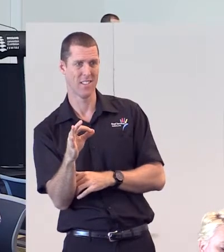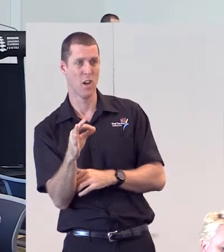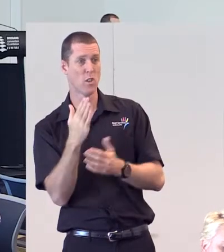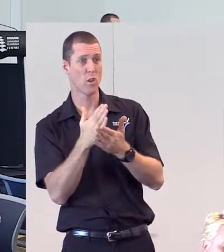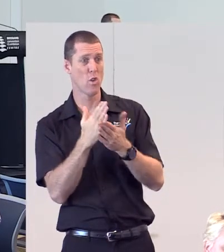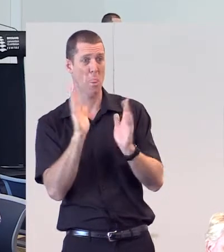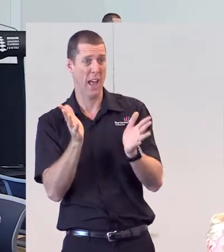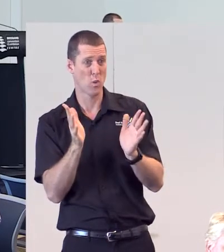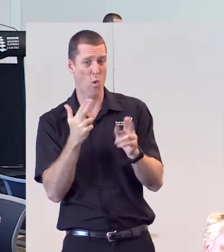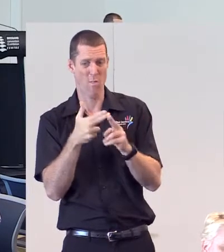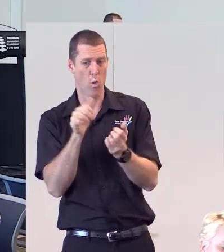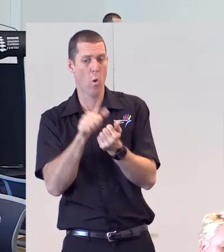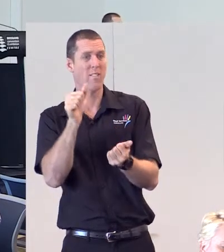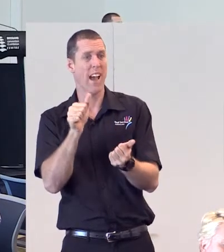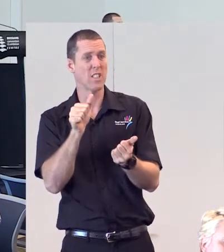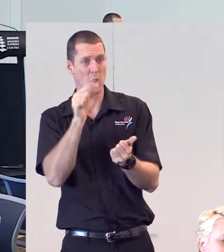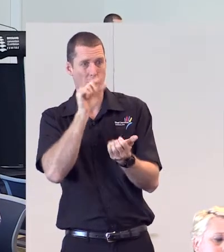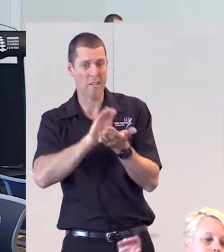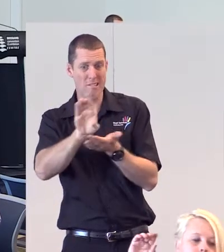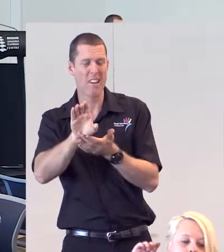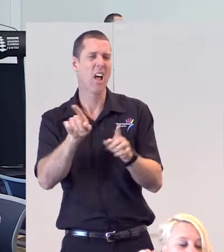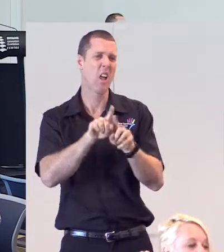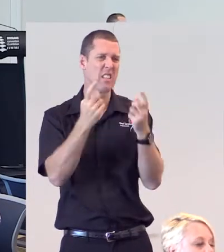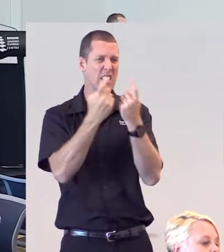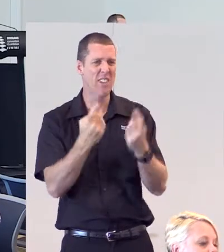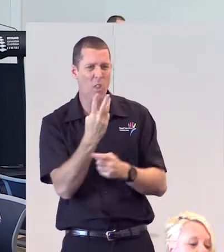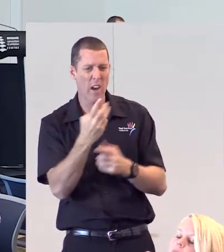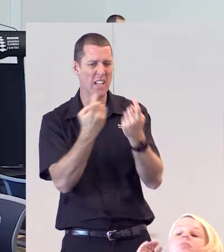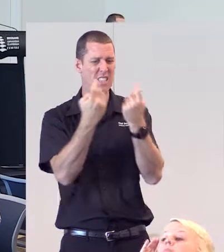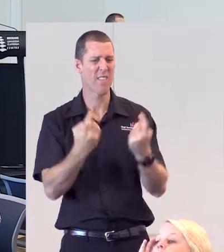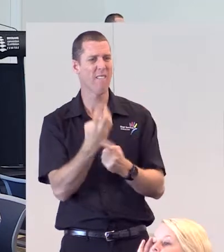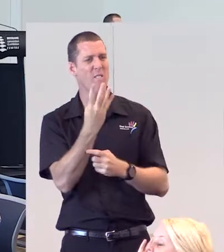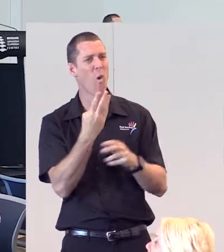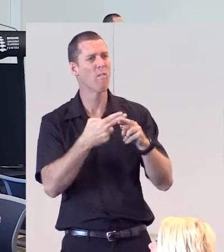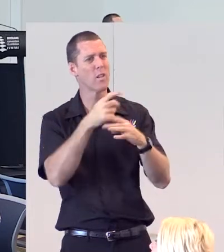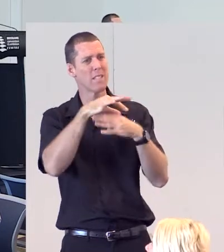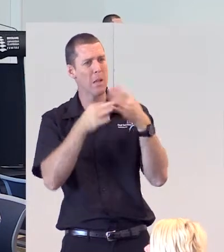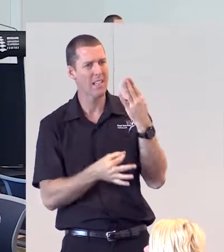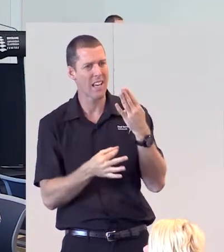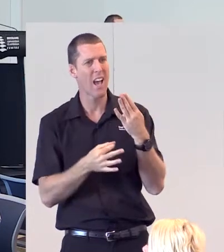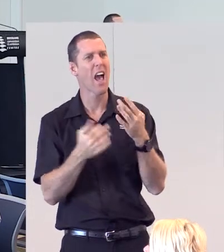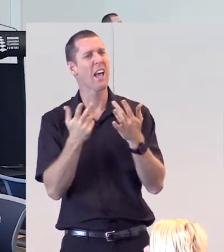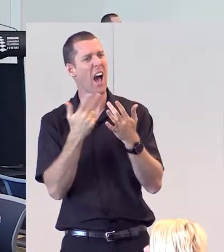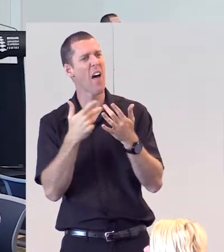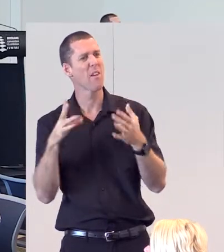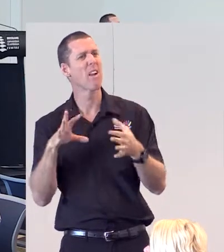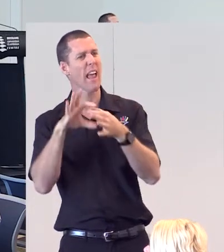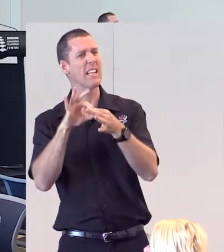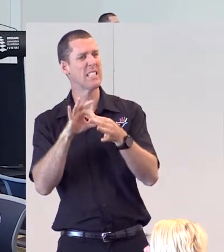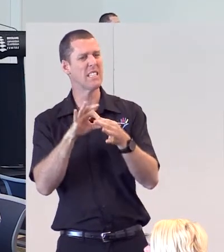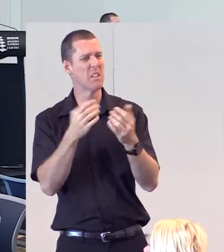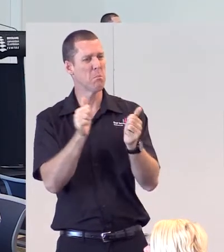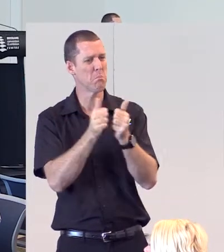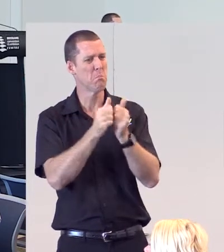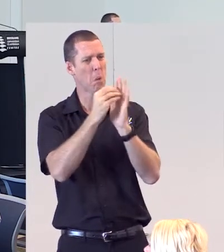all the qualifications that we would assign, so Certificate 3, Certificate 4 in disability, and other related courses which are on your